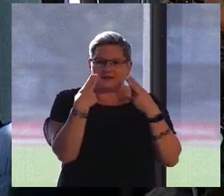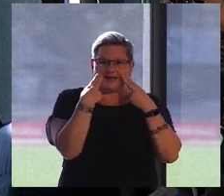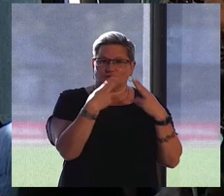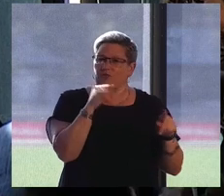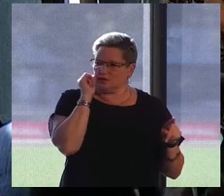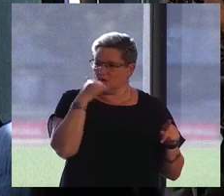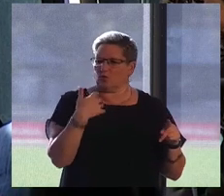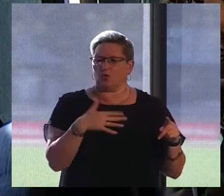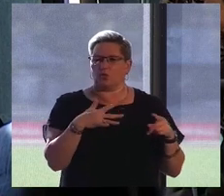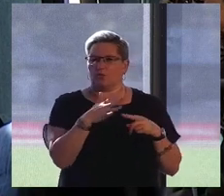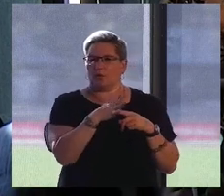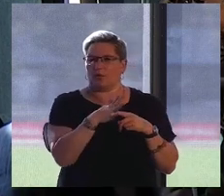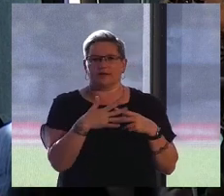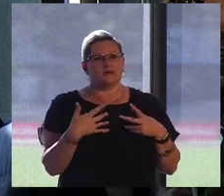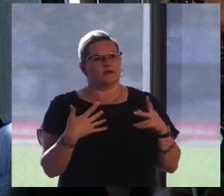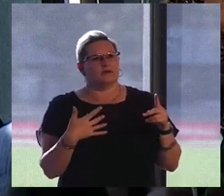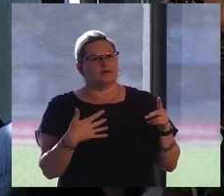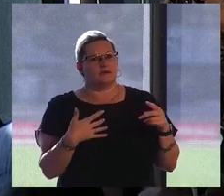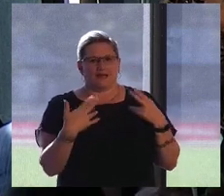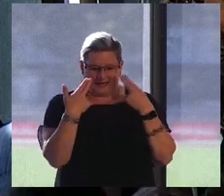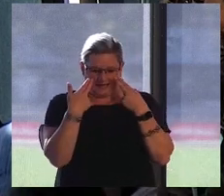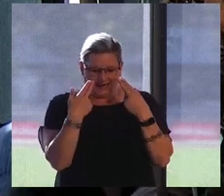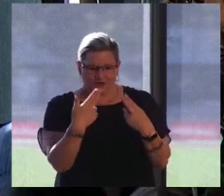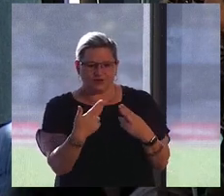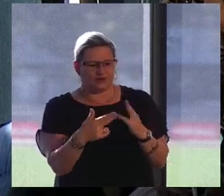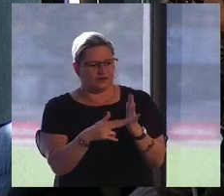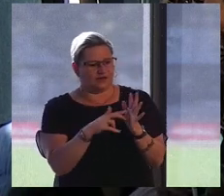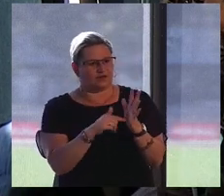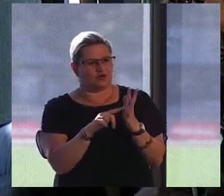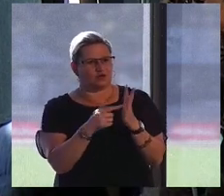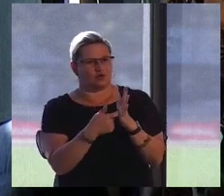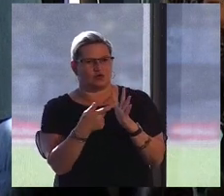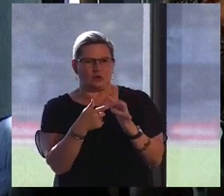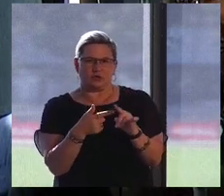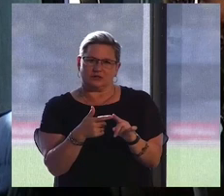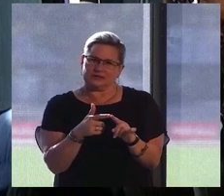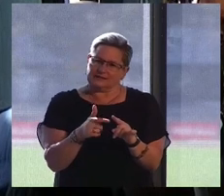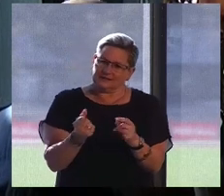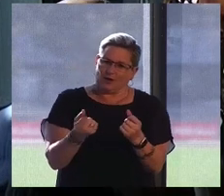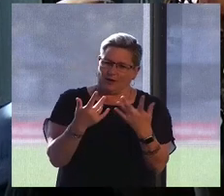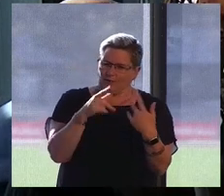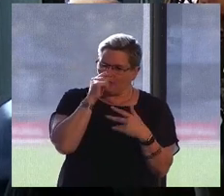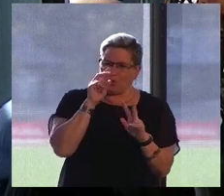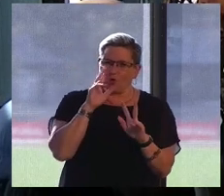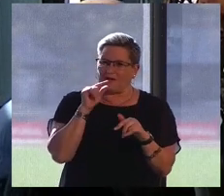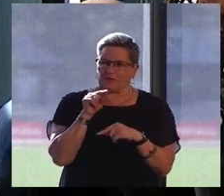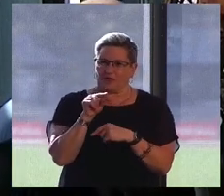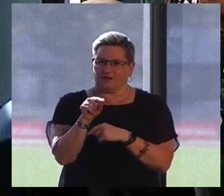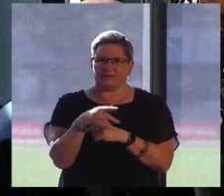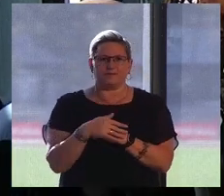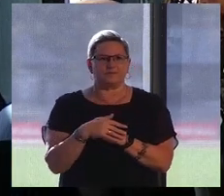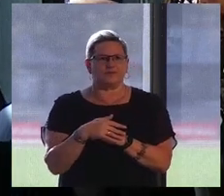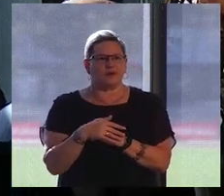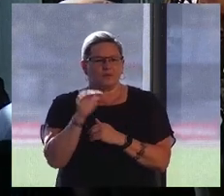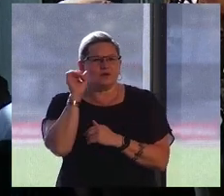important. Nature, however, does seem to us occasionally to be a bit of a poor cousin. We know very well that there are big announcements